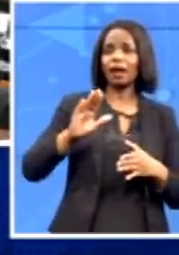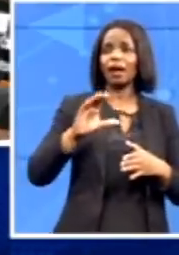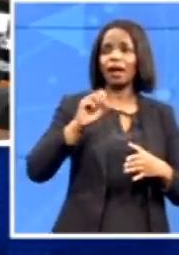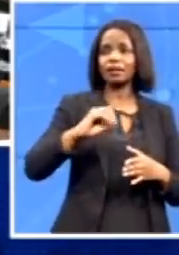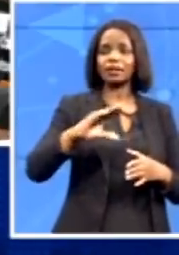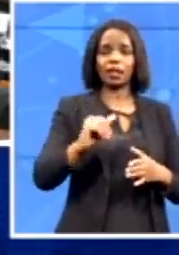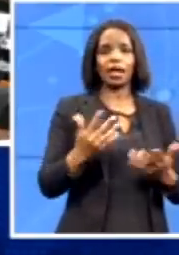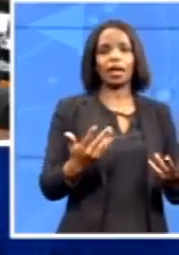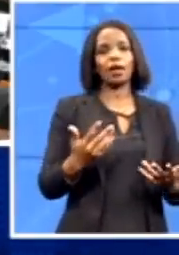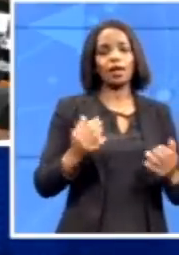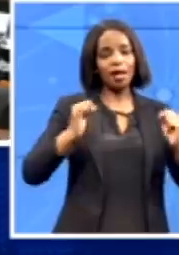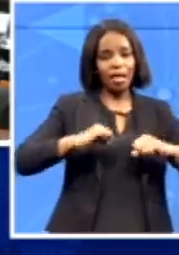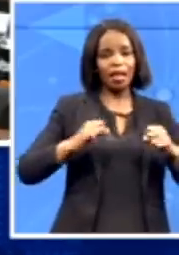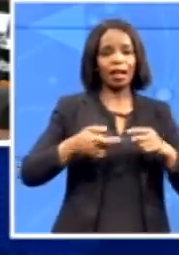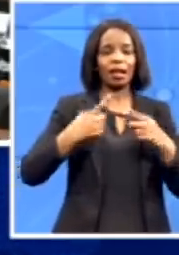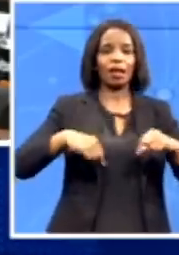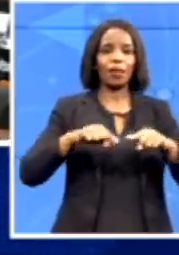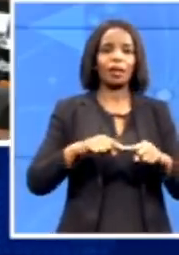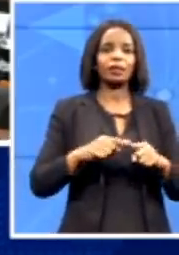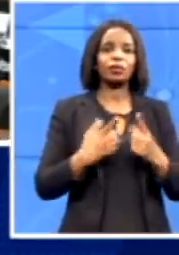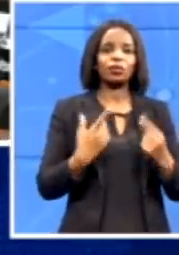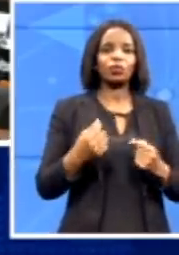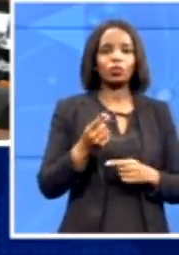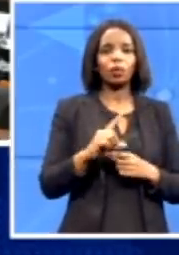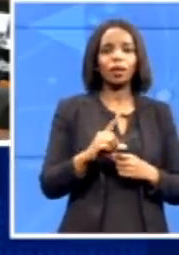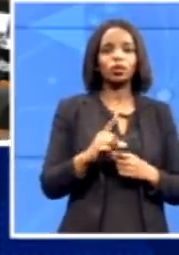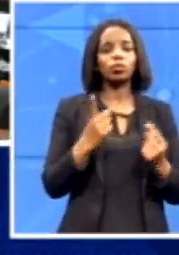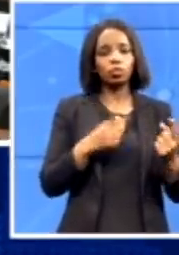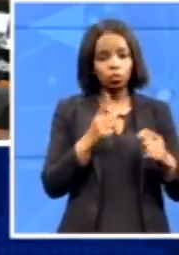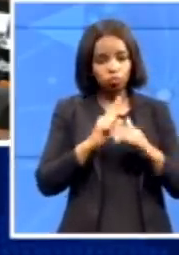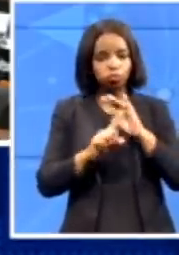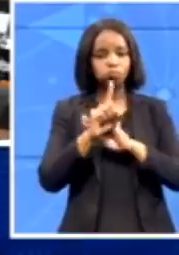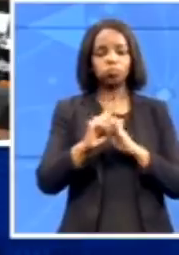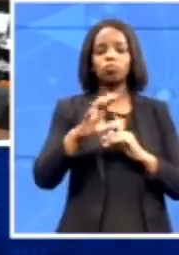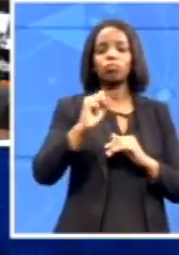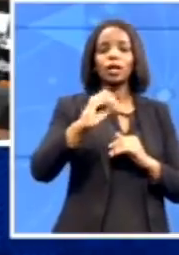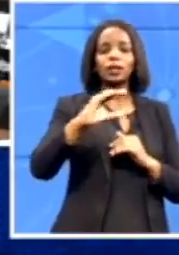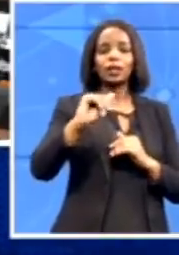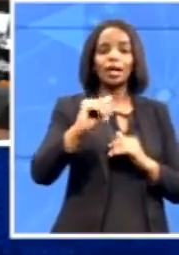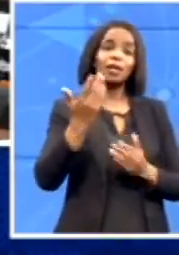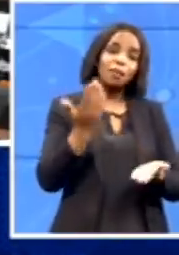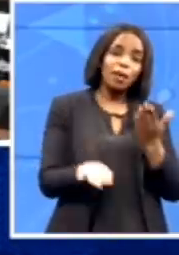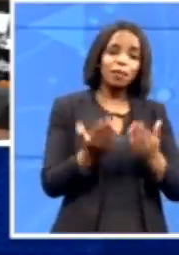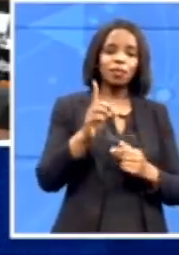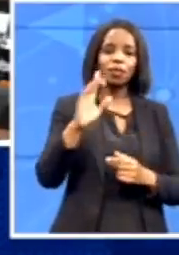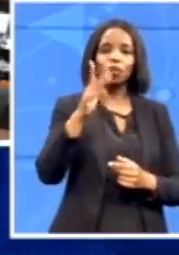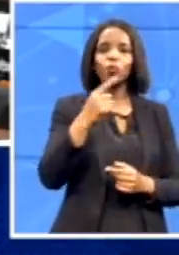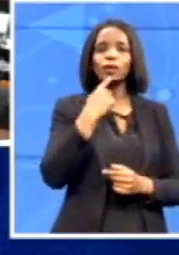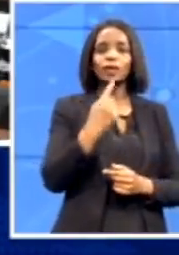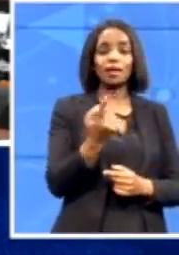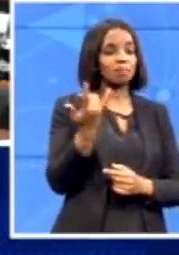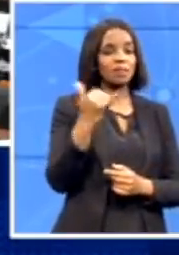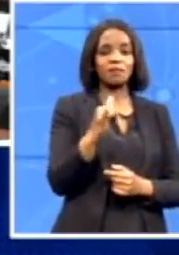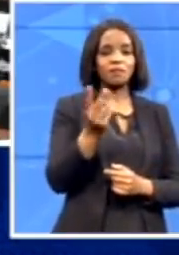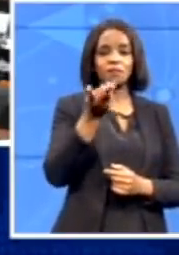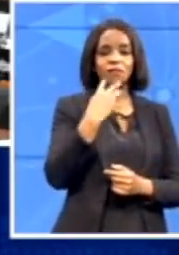to the SCA. The SCA will probably say, if it doesn't see with us or does not